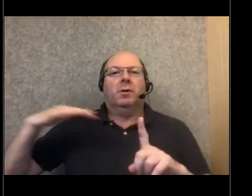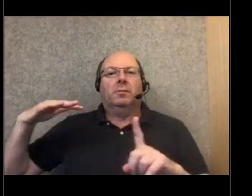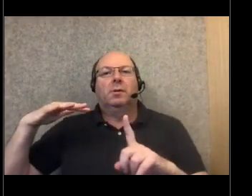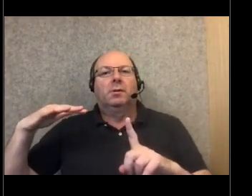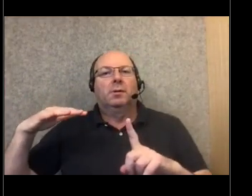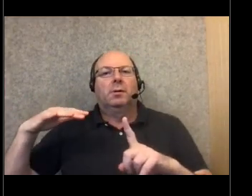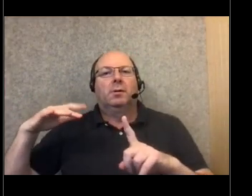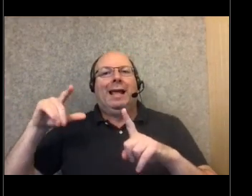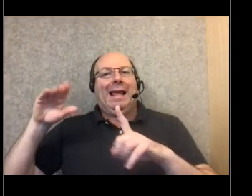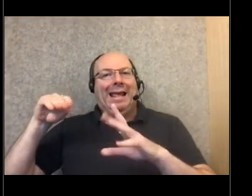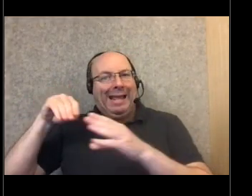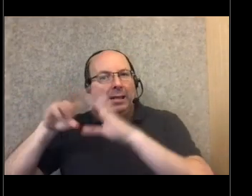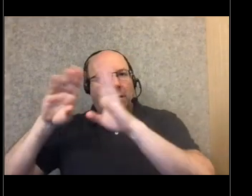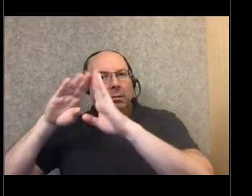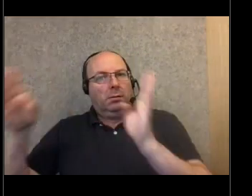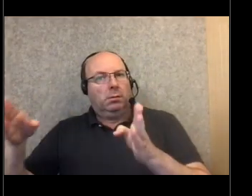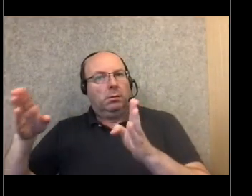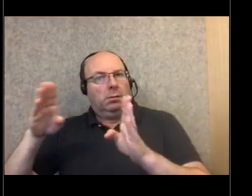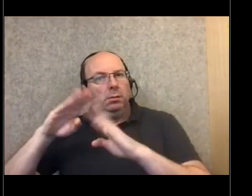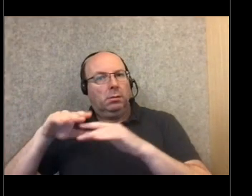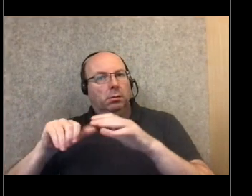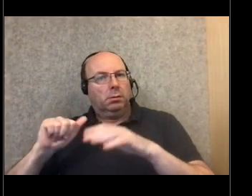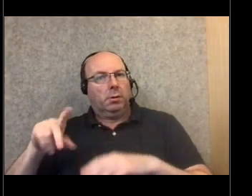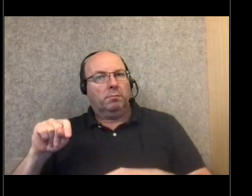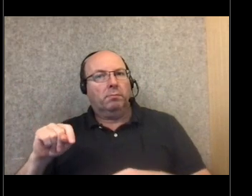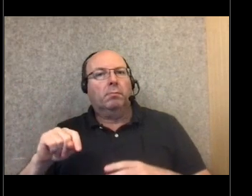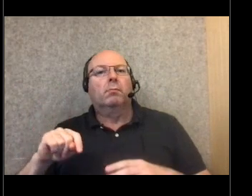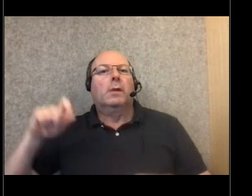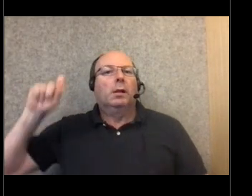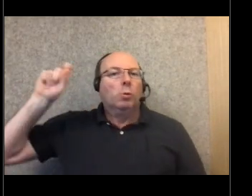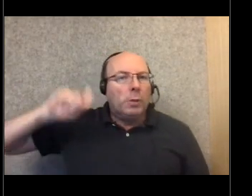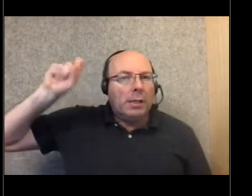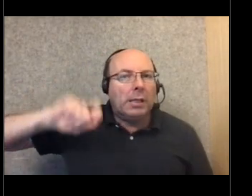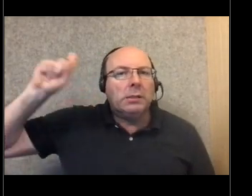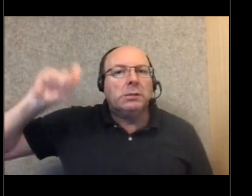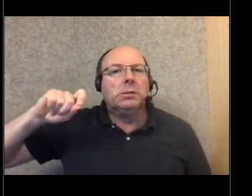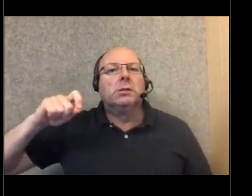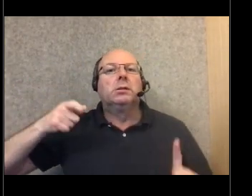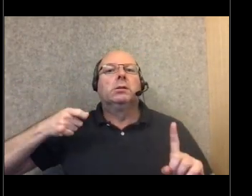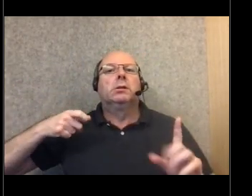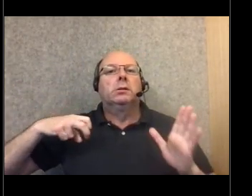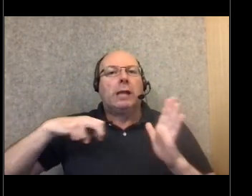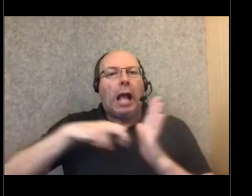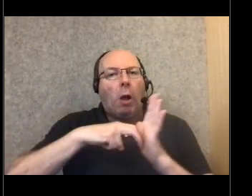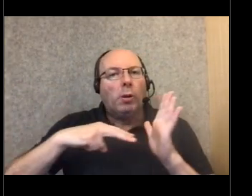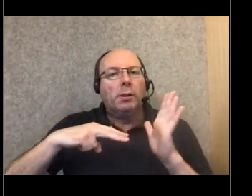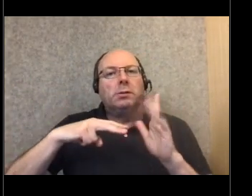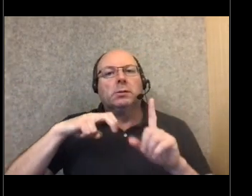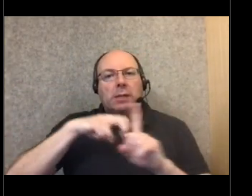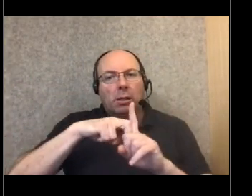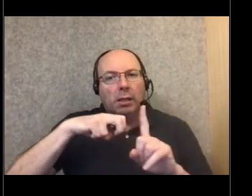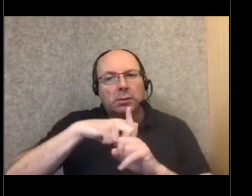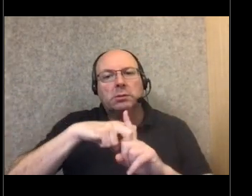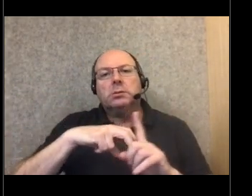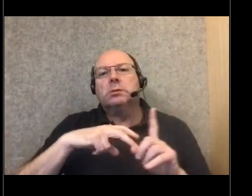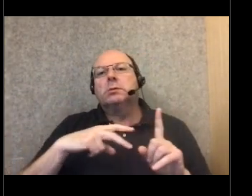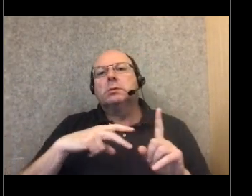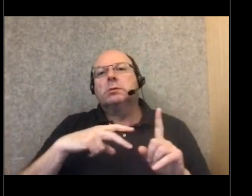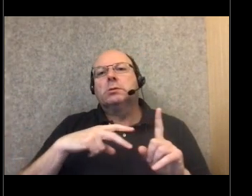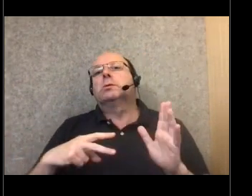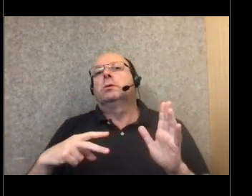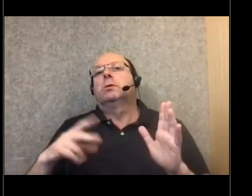covered dwelling units. Electrical switches, outlets, and other environmental controls in public use and common use